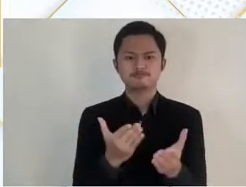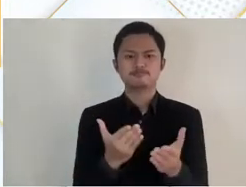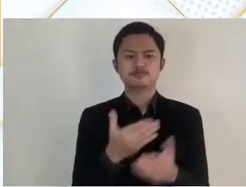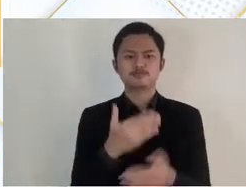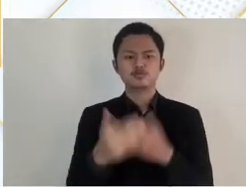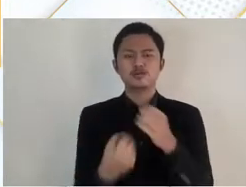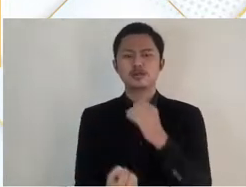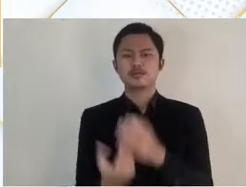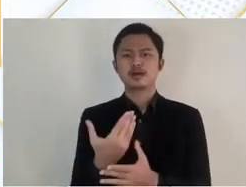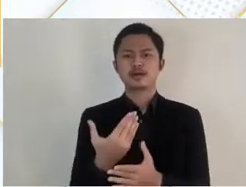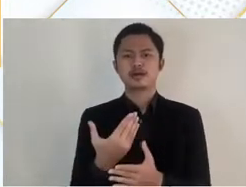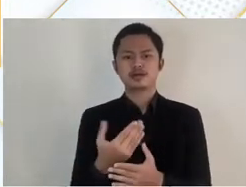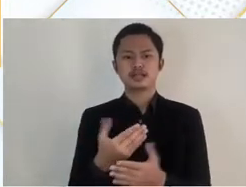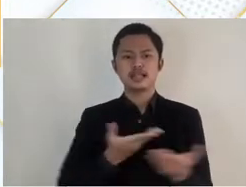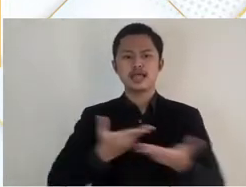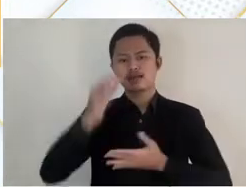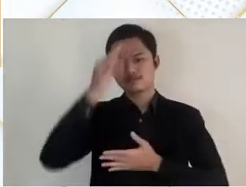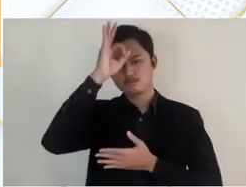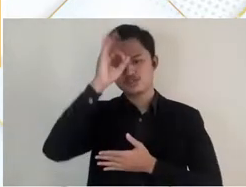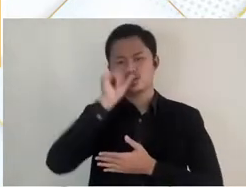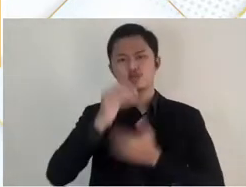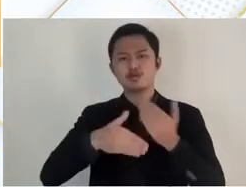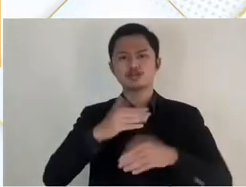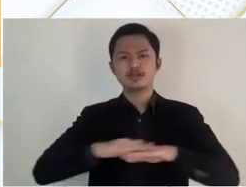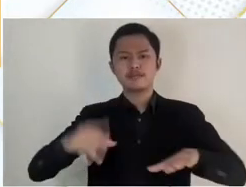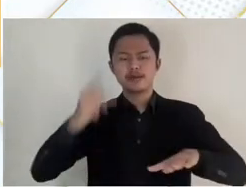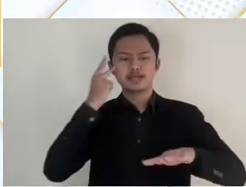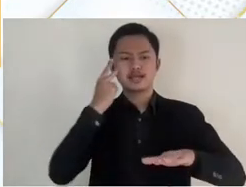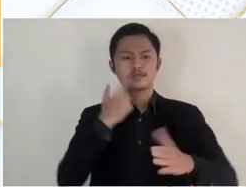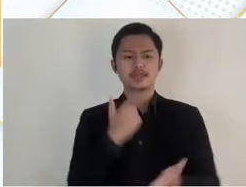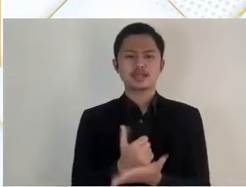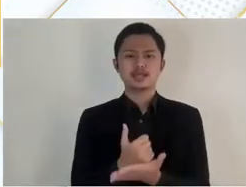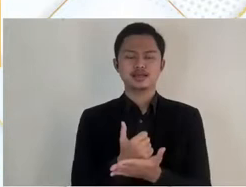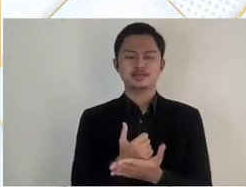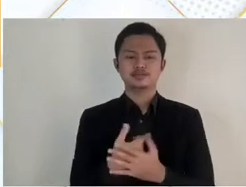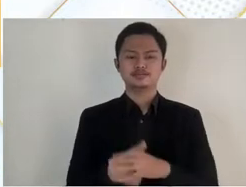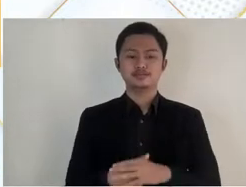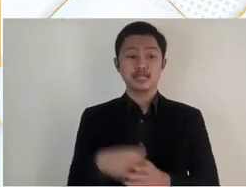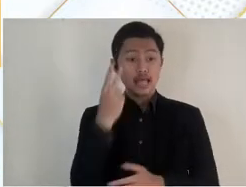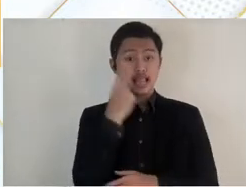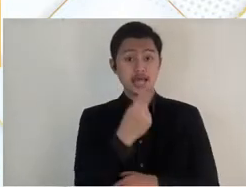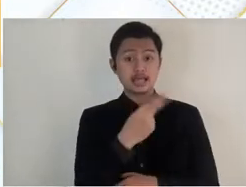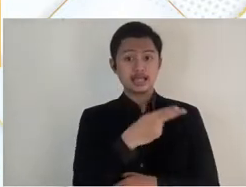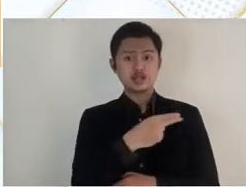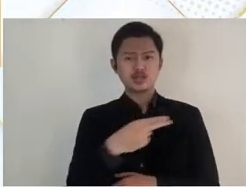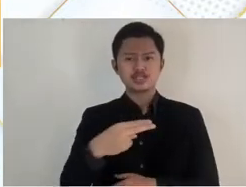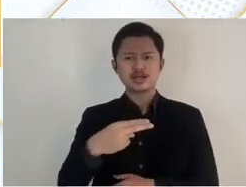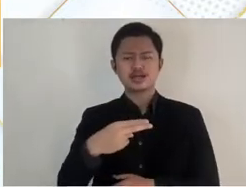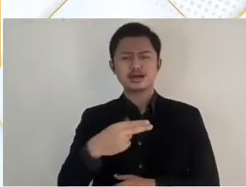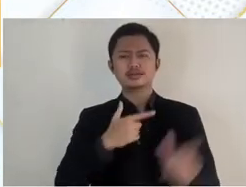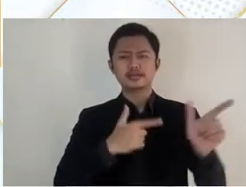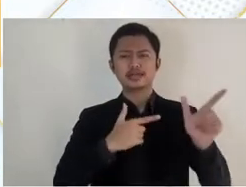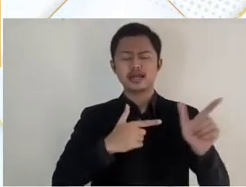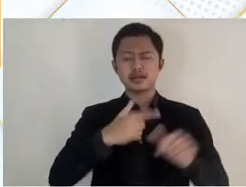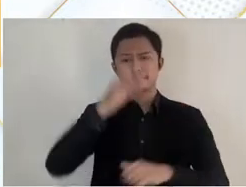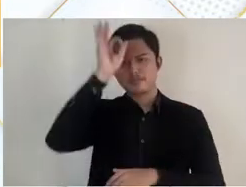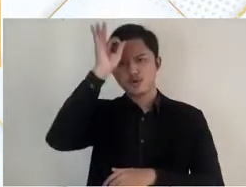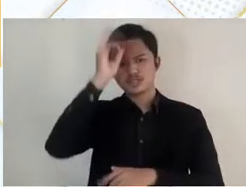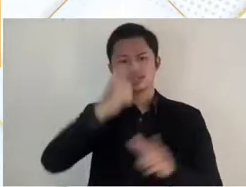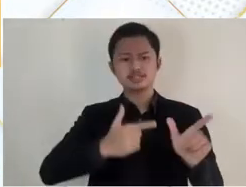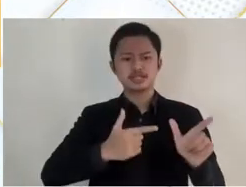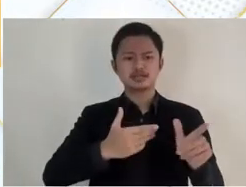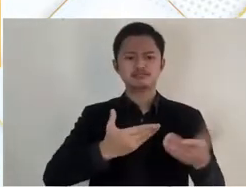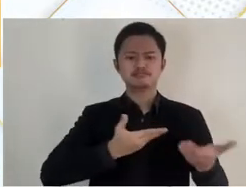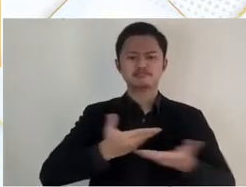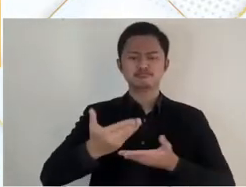police forces on peacekeeping operations as well. We know that a lot of Indonesian peacekeepers have been police, and in particular have been